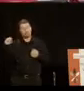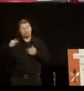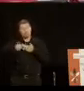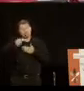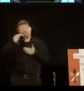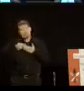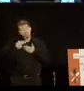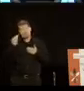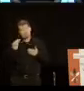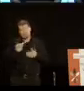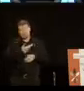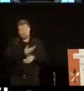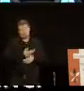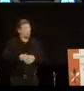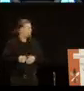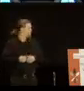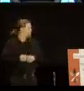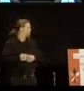And,